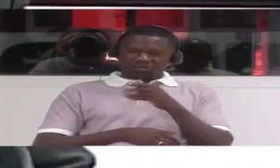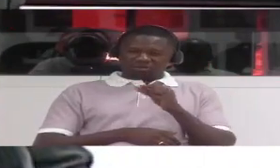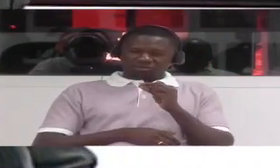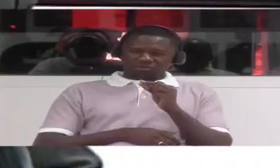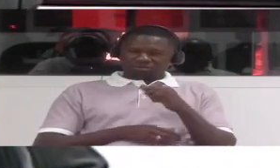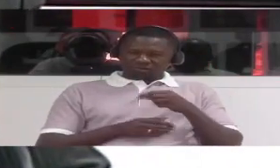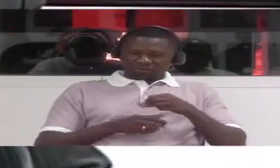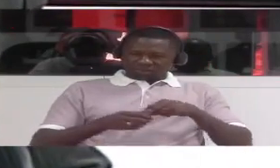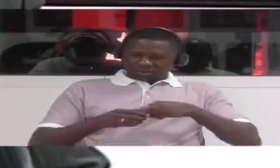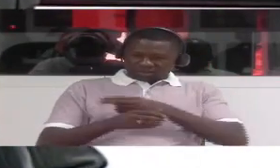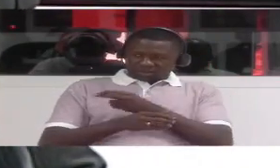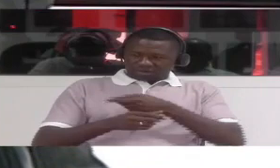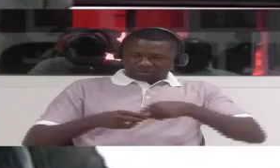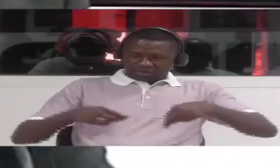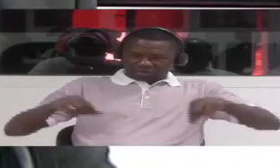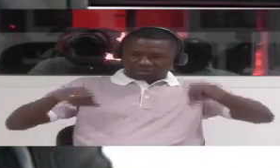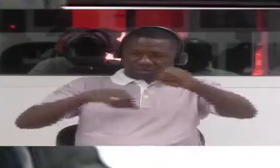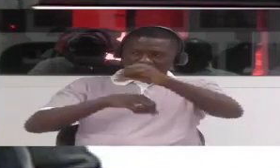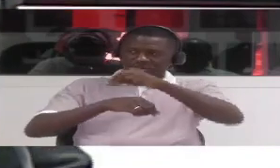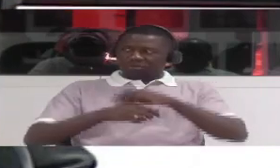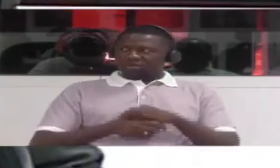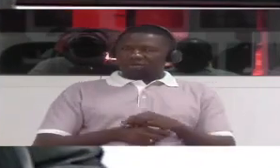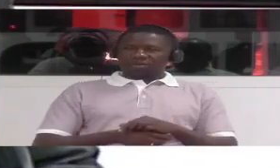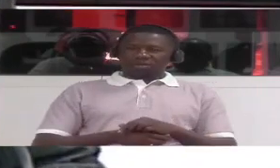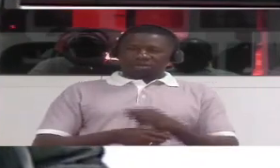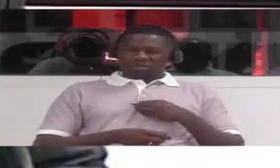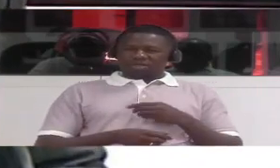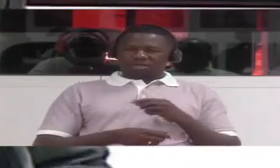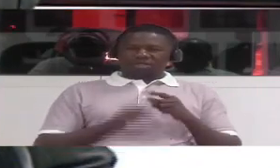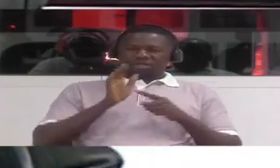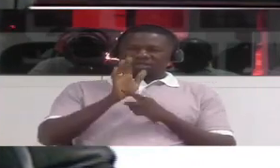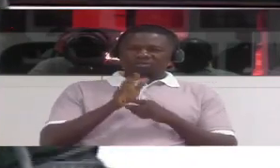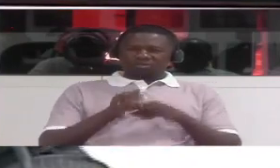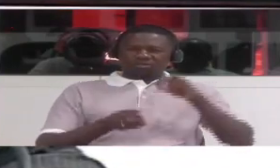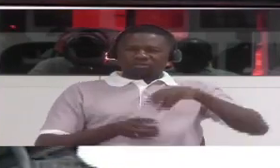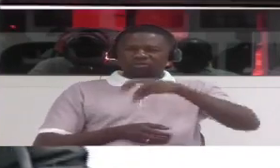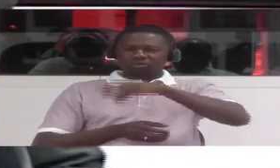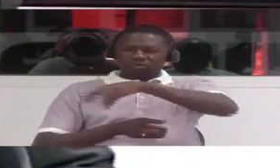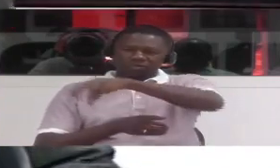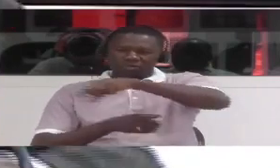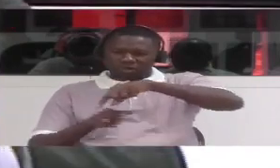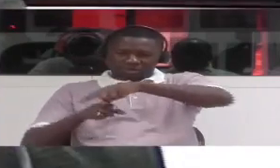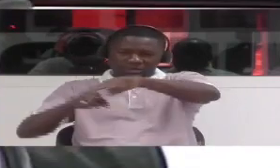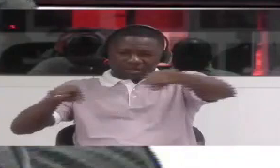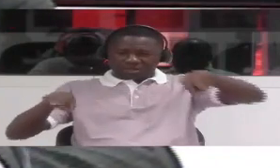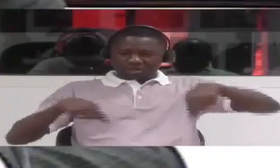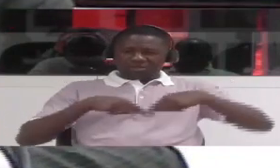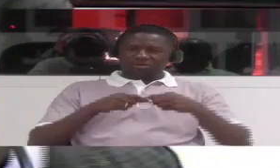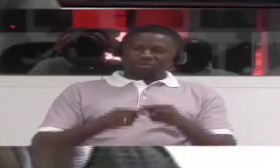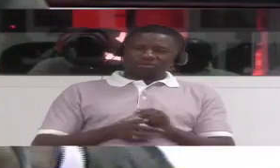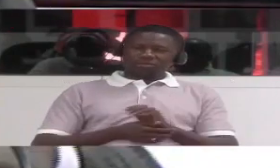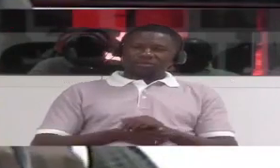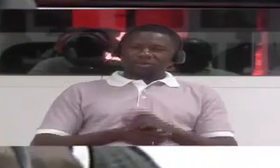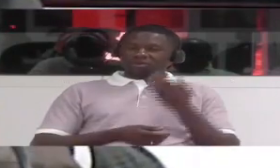ring, like some people put some stone boulders around a strip of sand, as you often see all around, yeah, when people